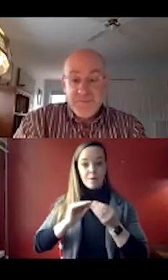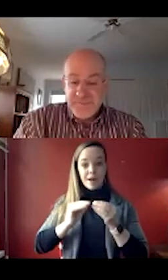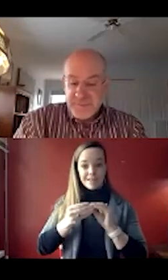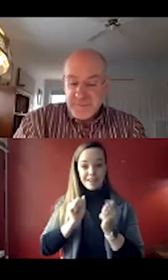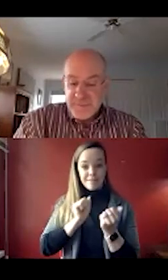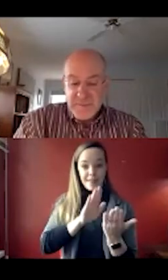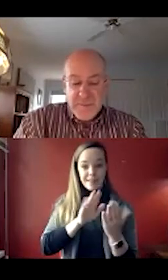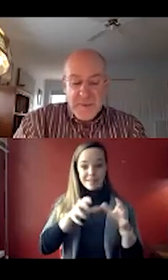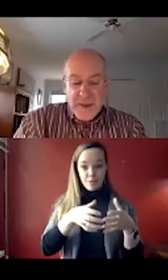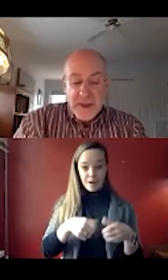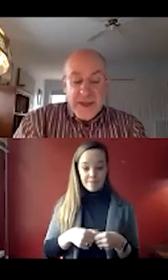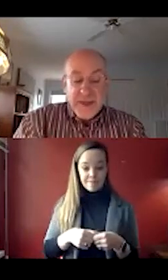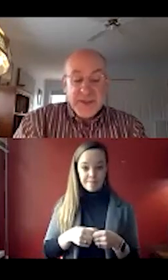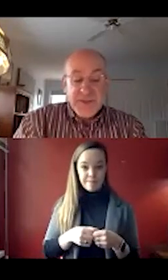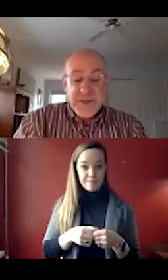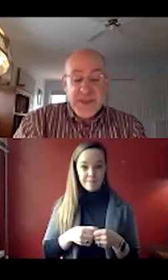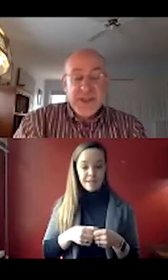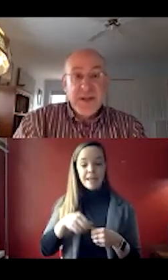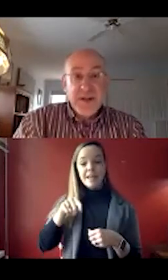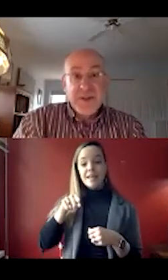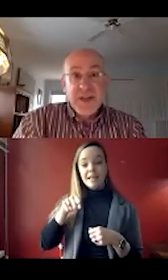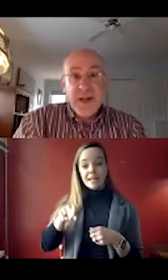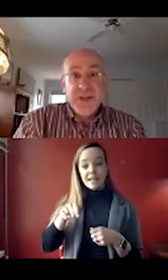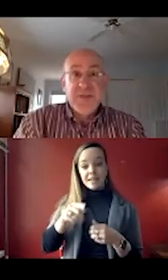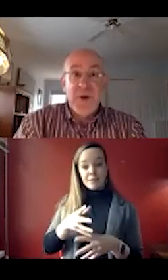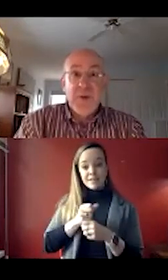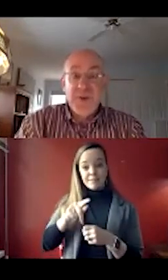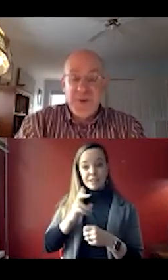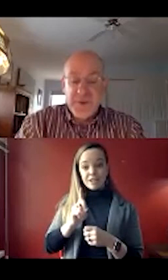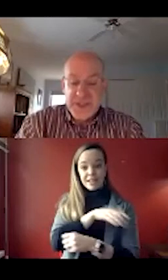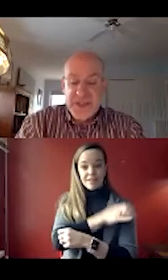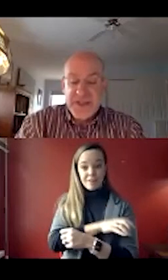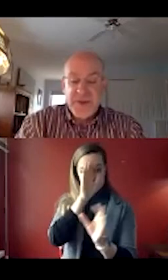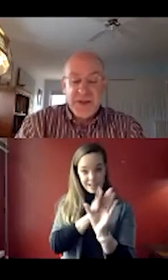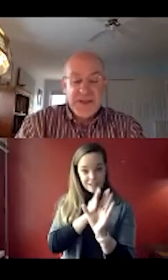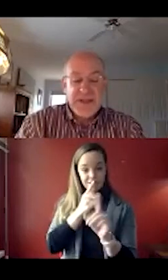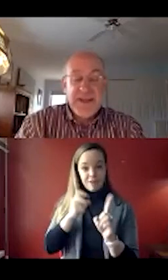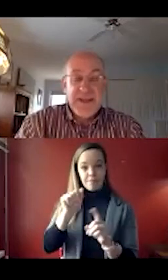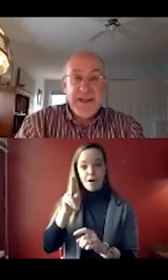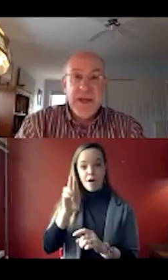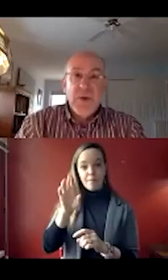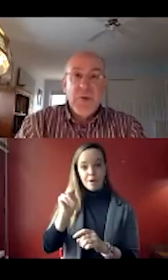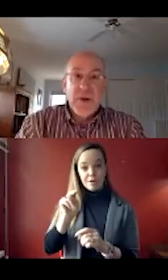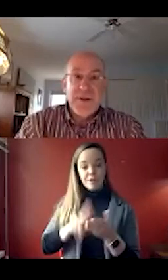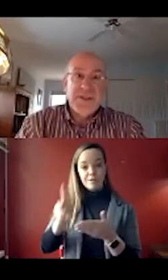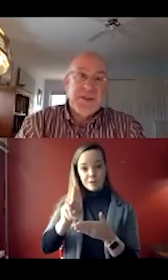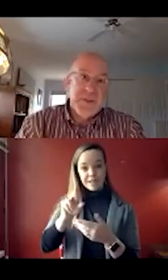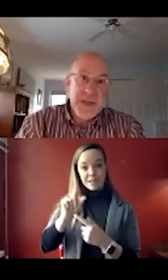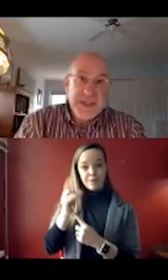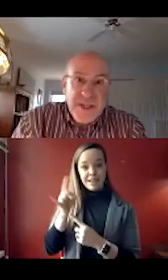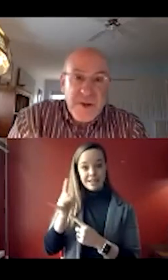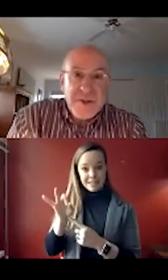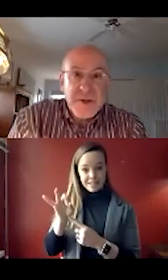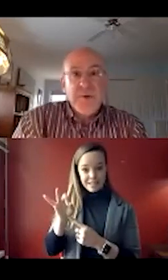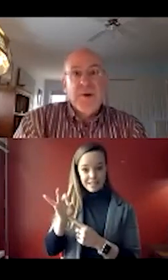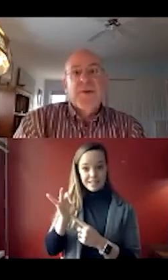Core. He received his PhD in clinical psychology from Auburn University in 2018, where in addition to the